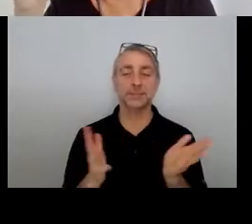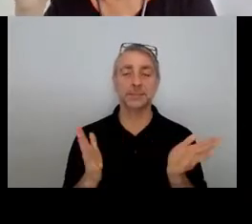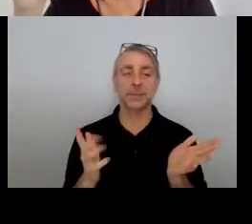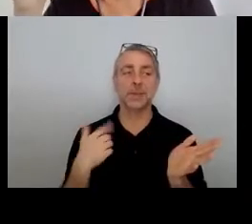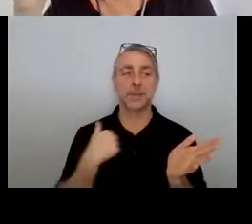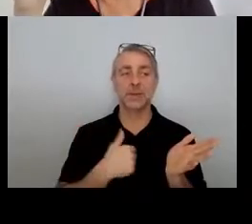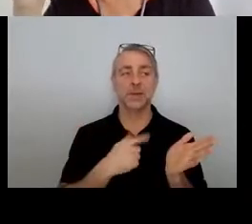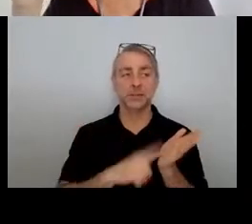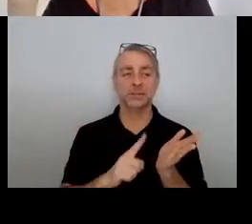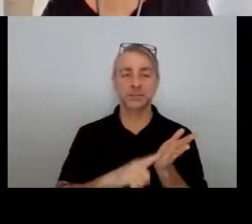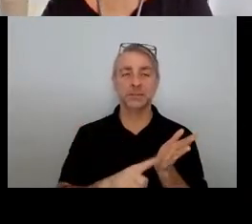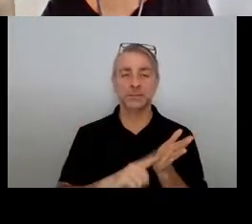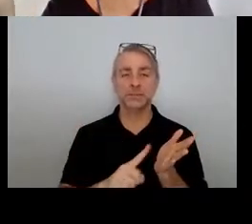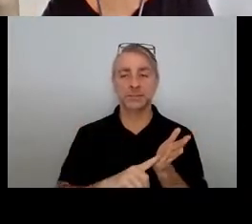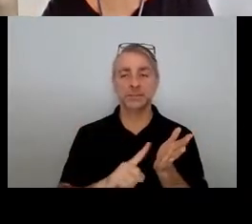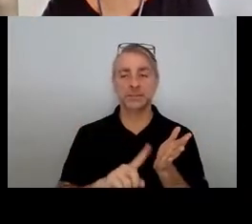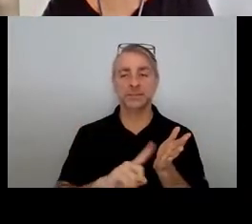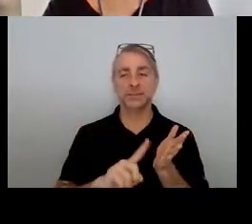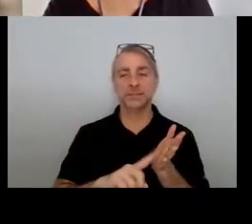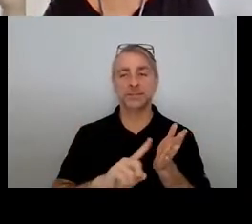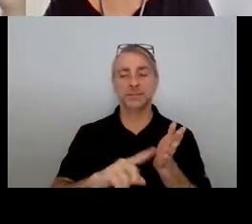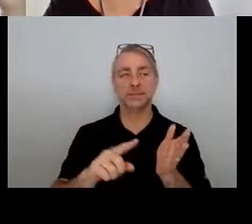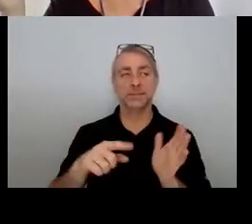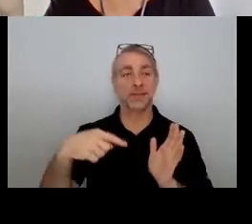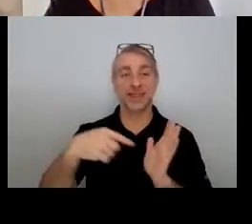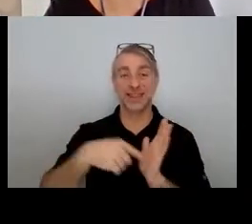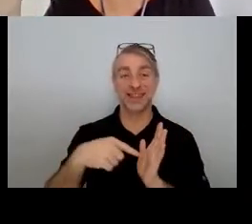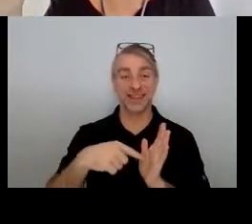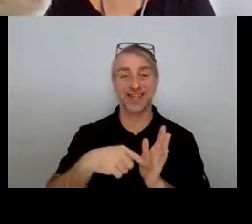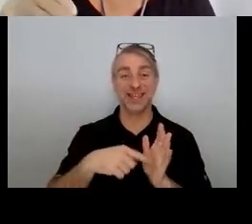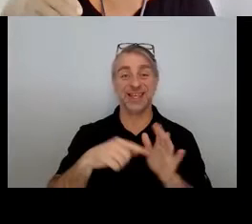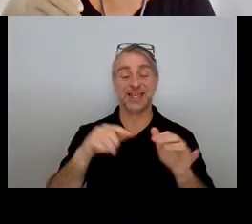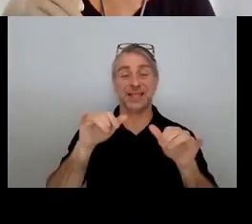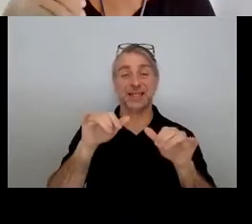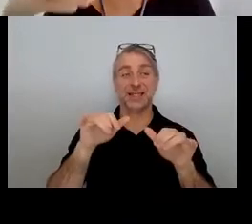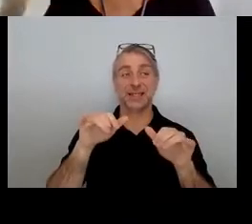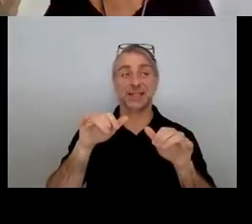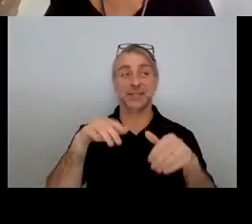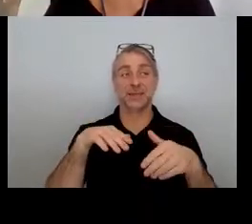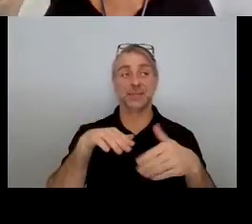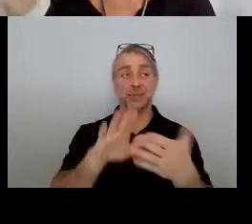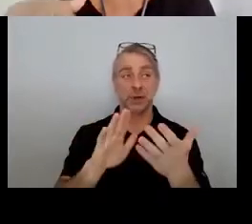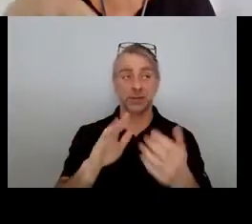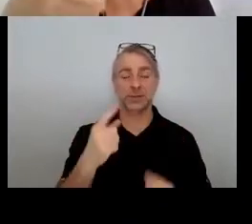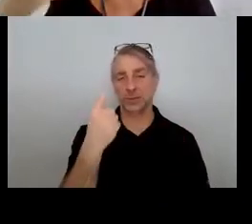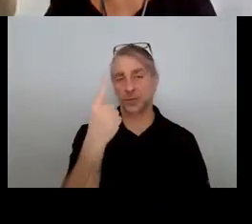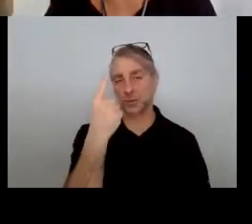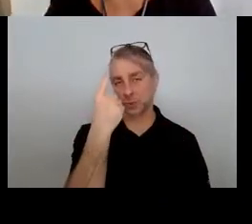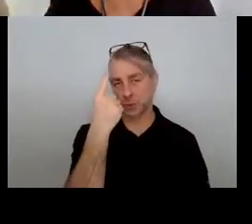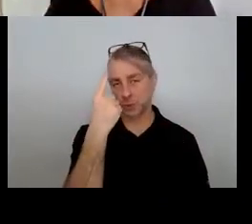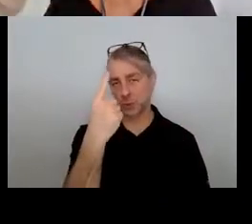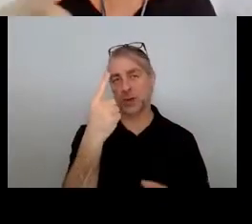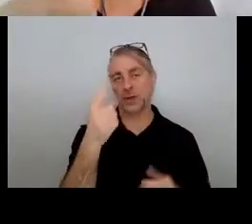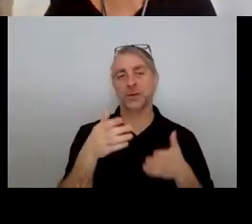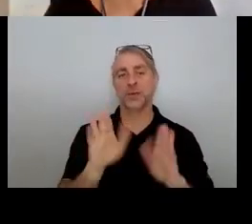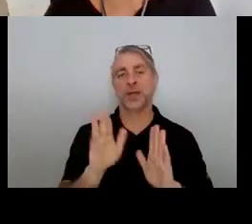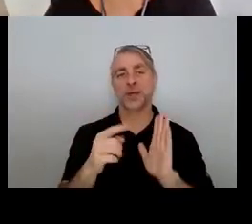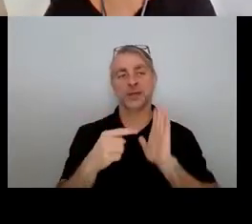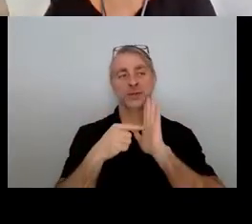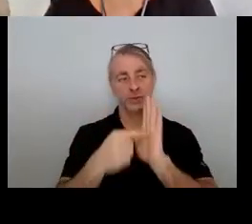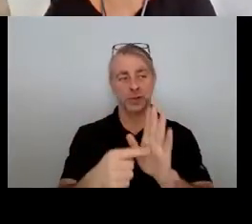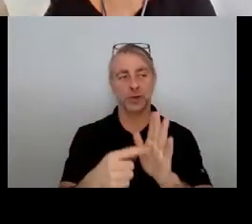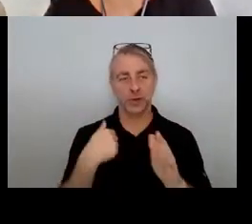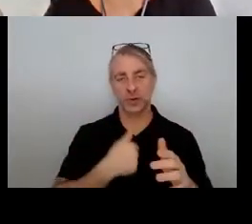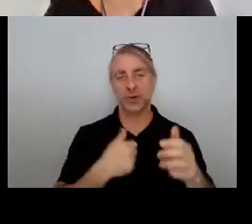because this is really the only way to sort of demonstrate and make the argument that we've tried to